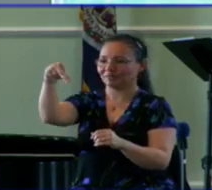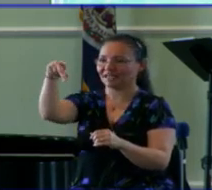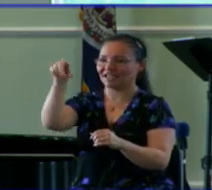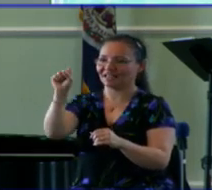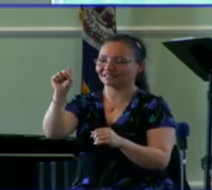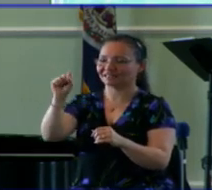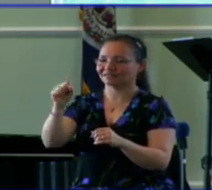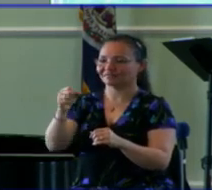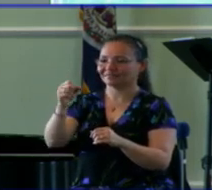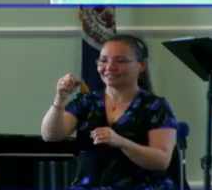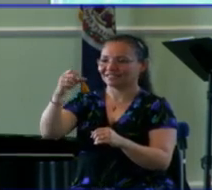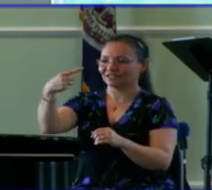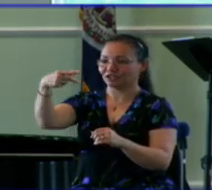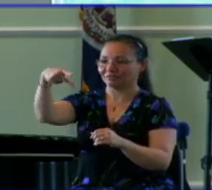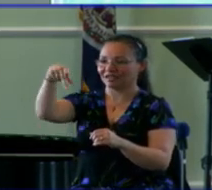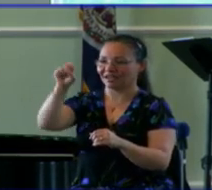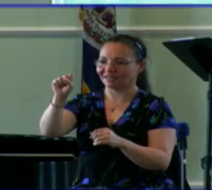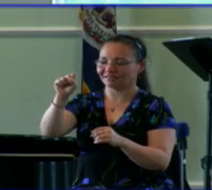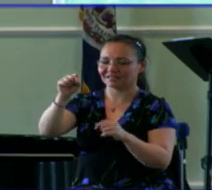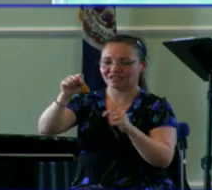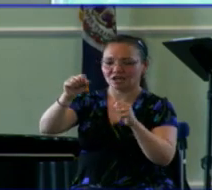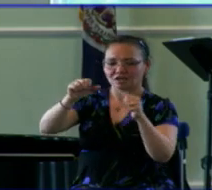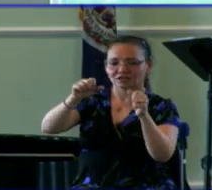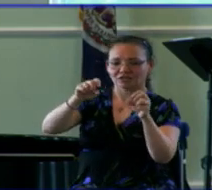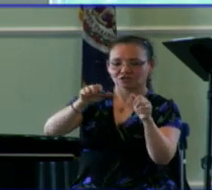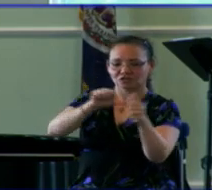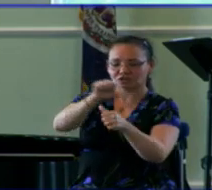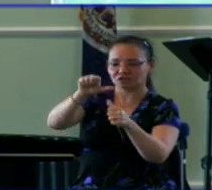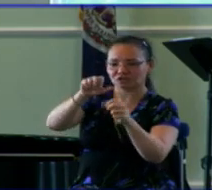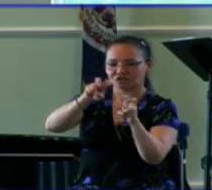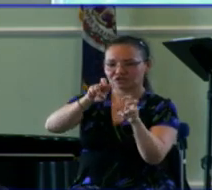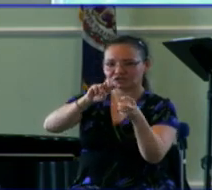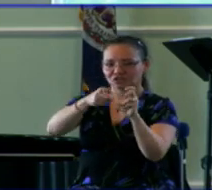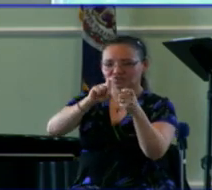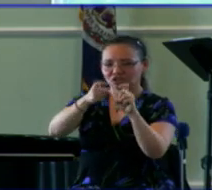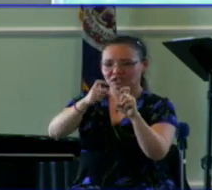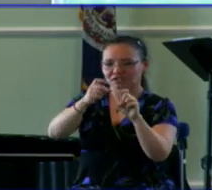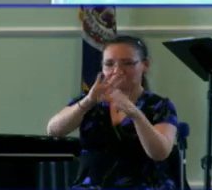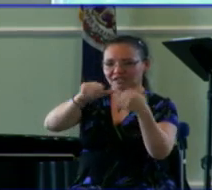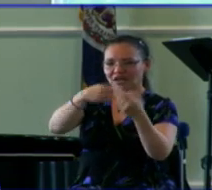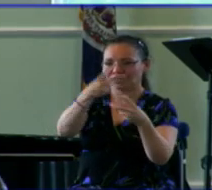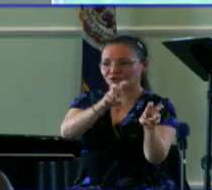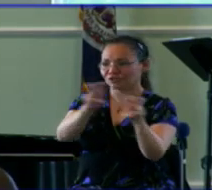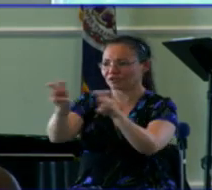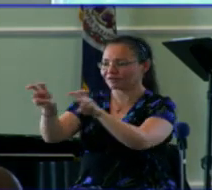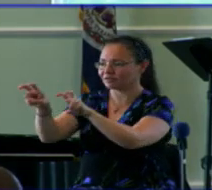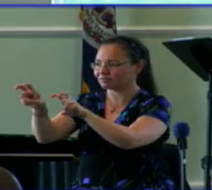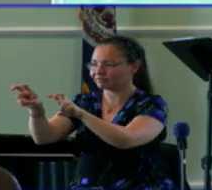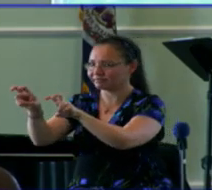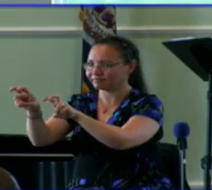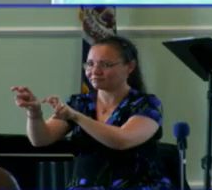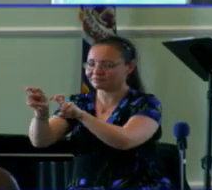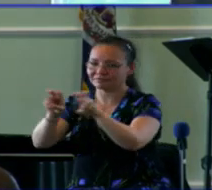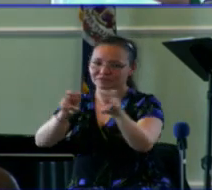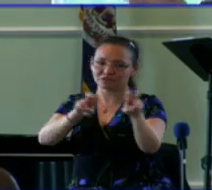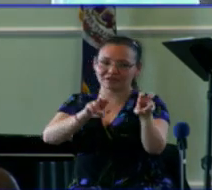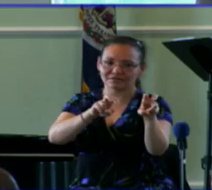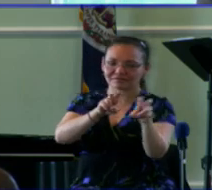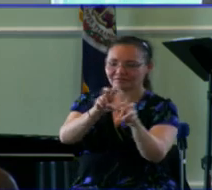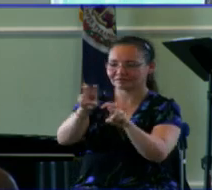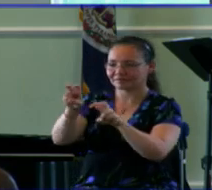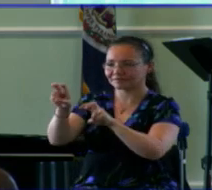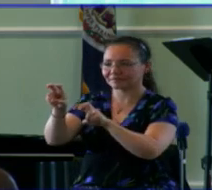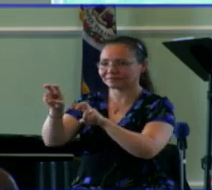rerouted because of the traffic. You can save 3 minutes if you take the next route. So I would go off,